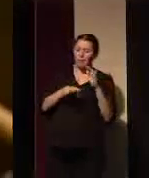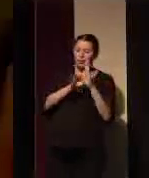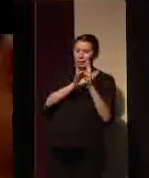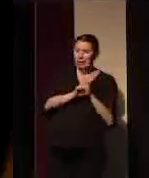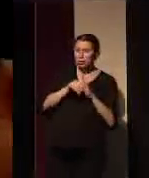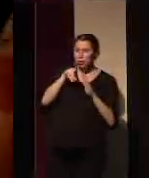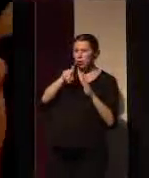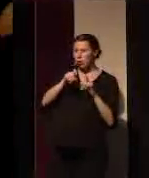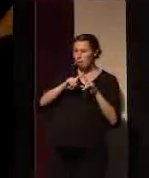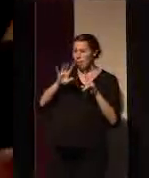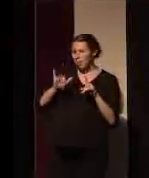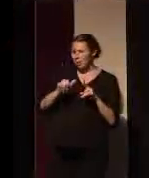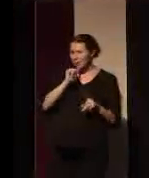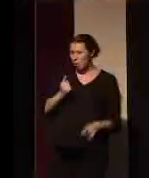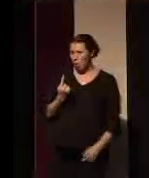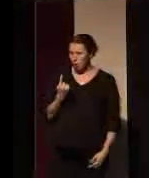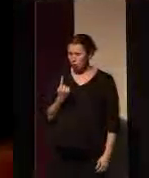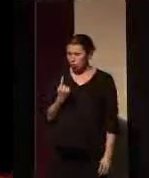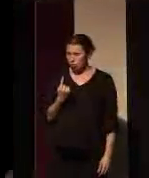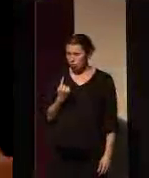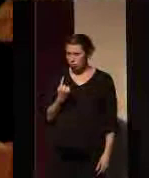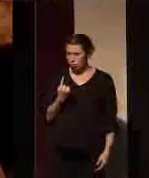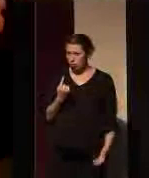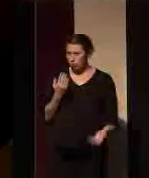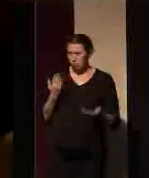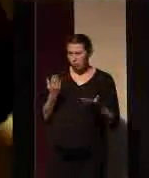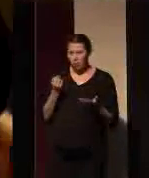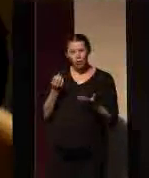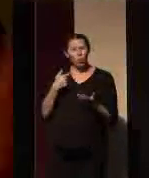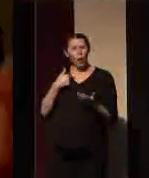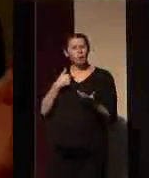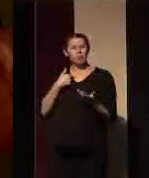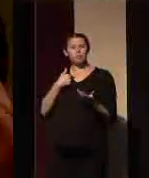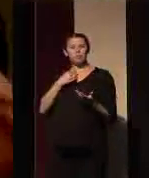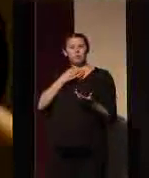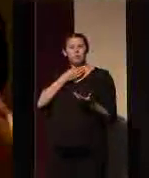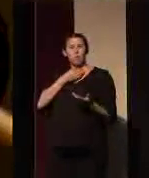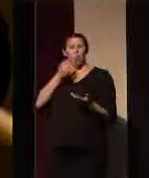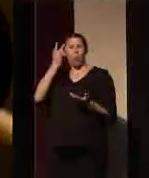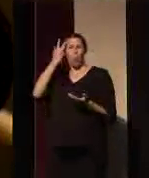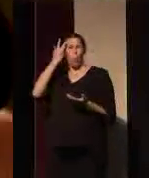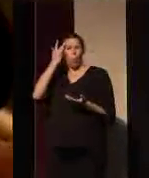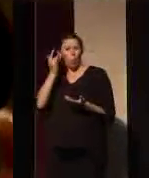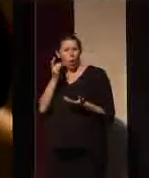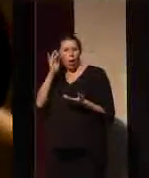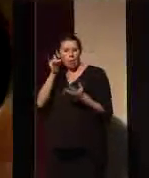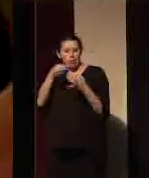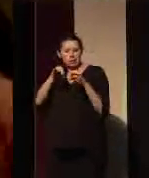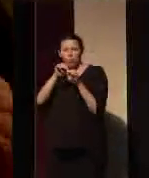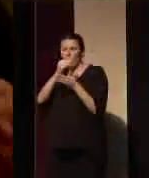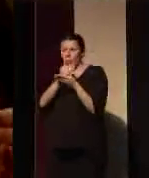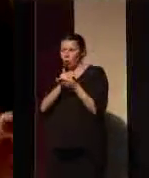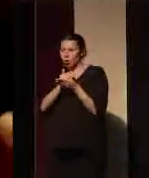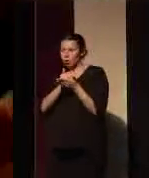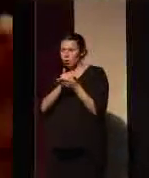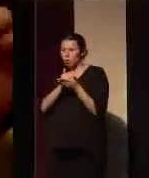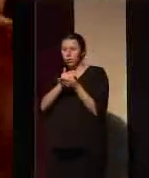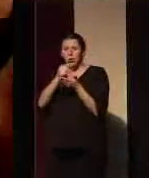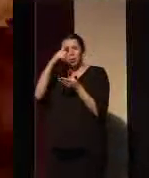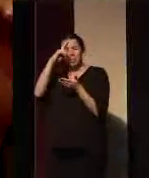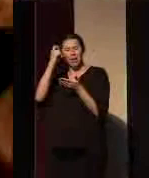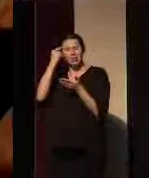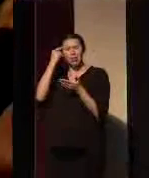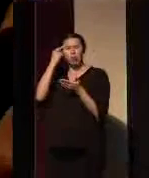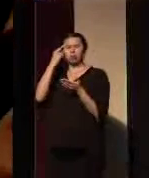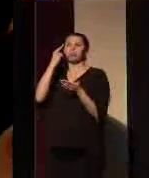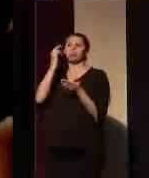but that isn't one of them. Mm-hmm. And I'm just confused as to why is that so such an important part, because I get the impression that that